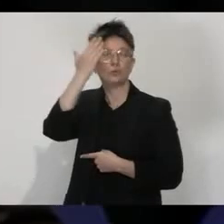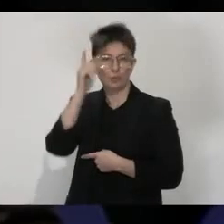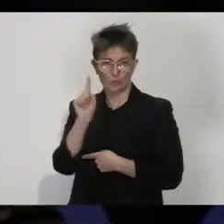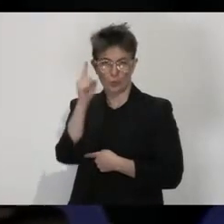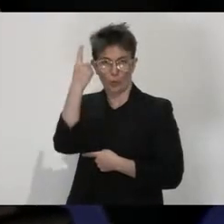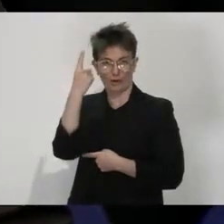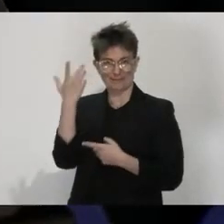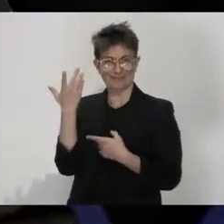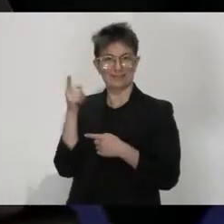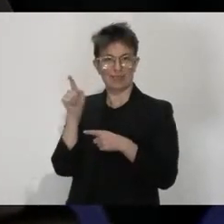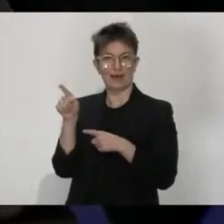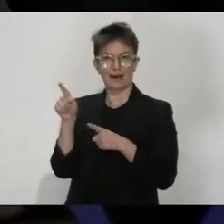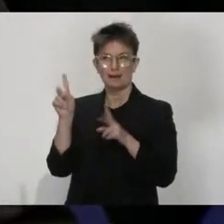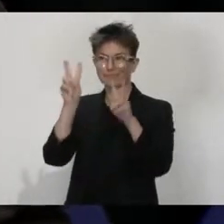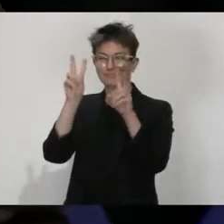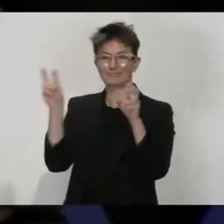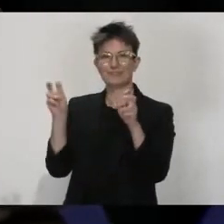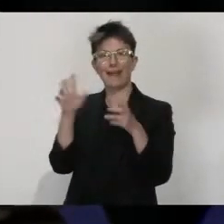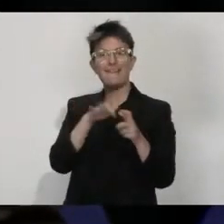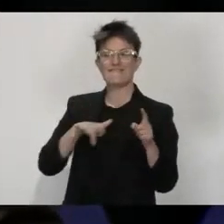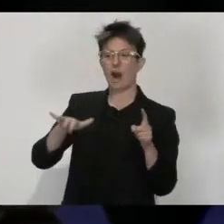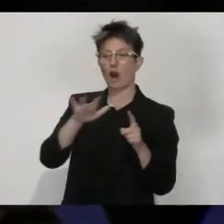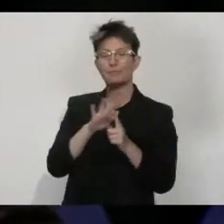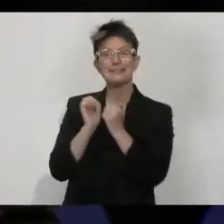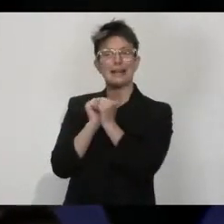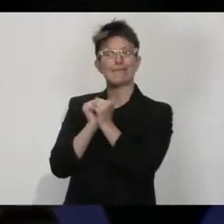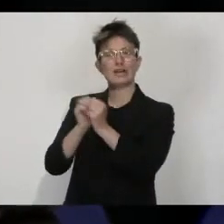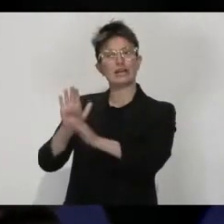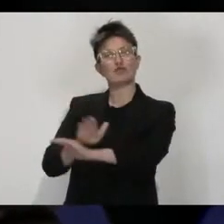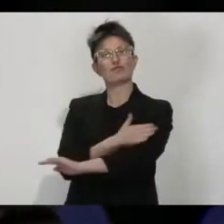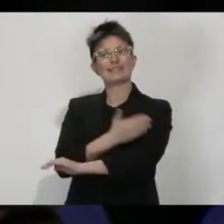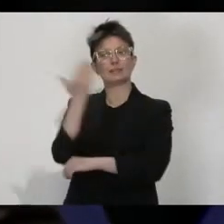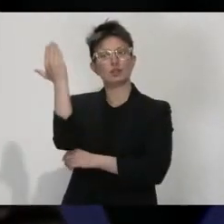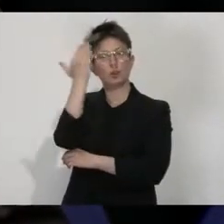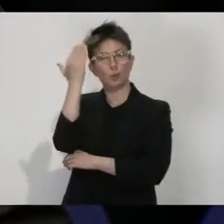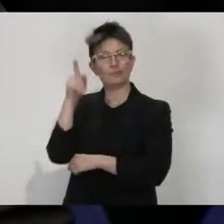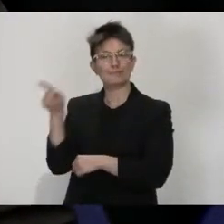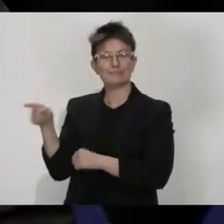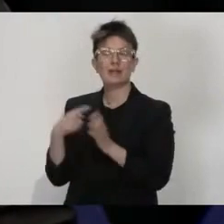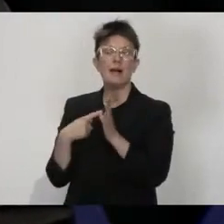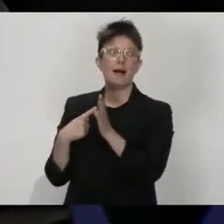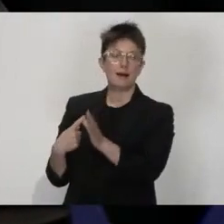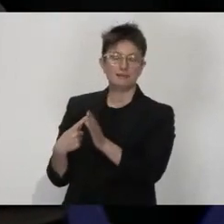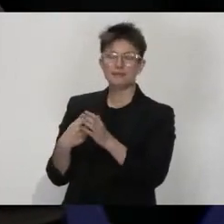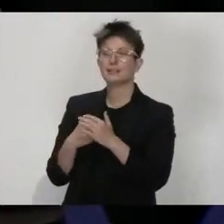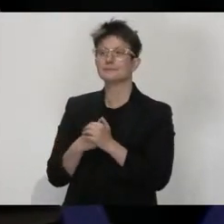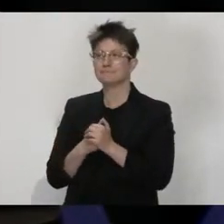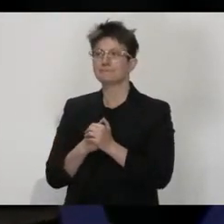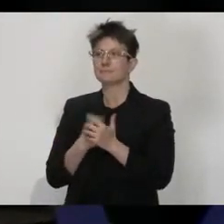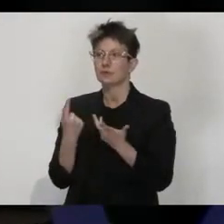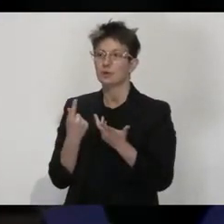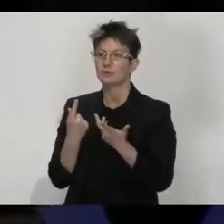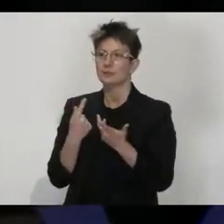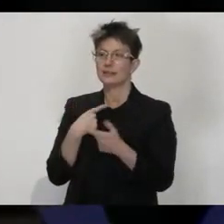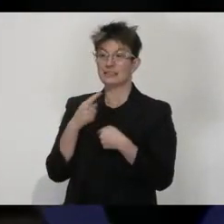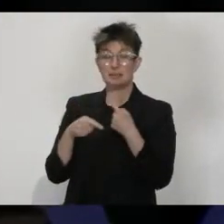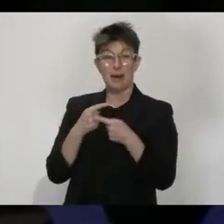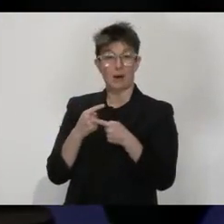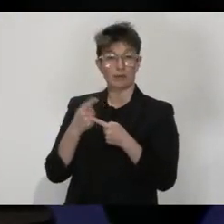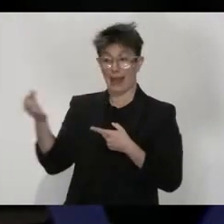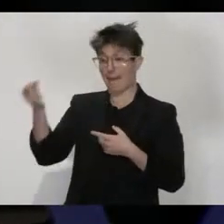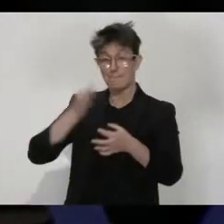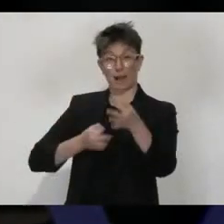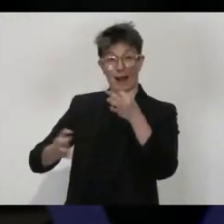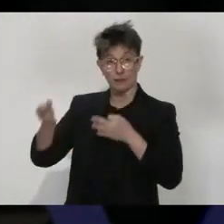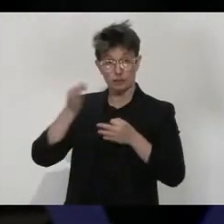Reference Group. 1,900 projects were put in applications for that. Crown Infrastructure Partners went through those